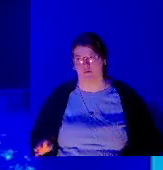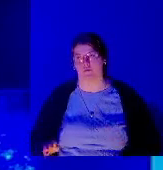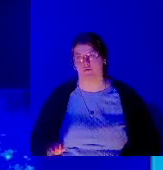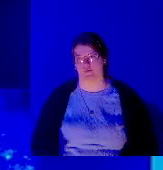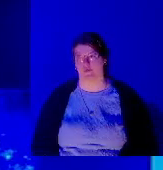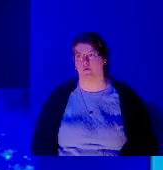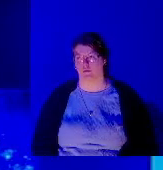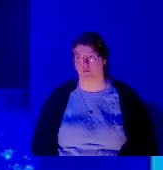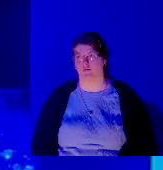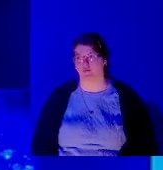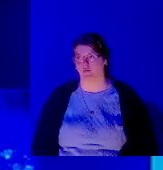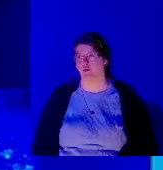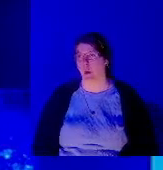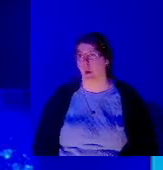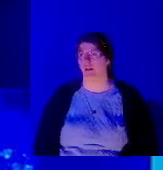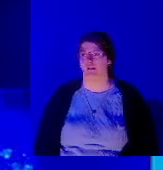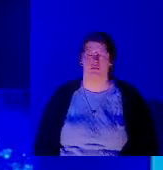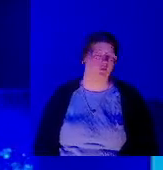I raise a